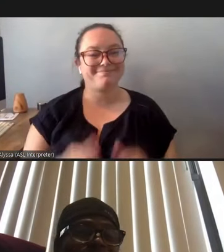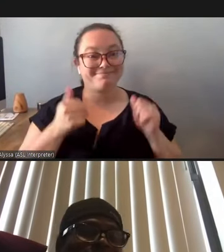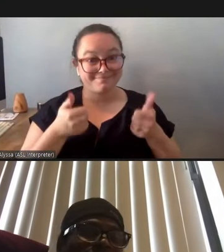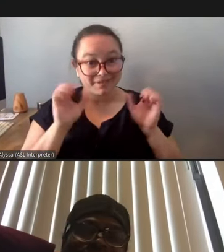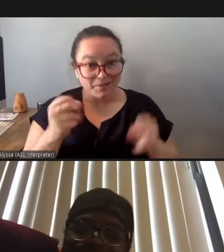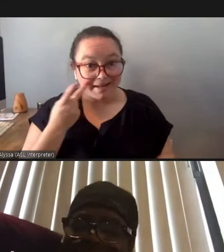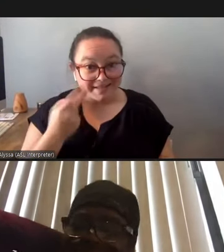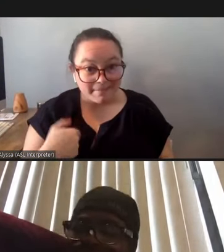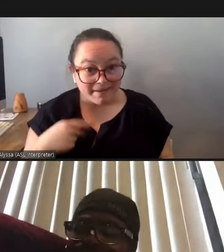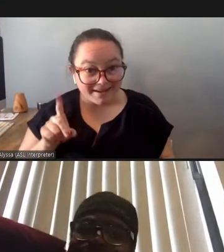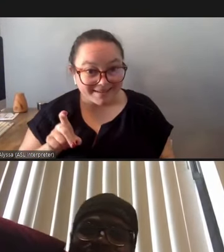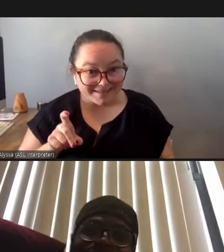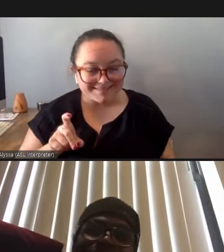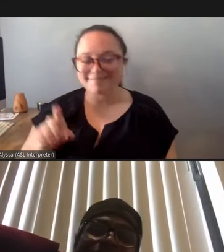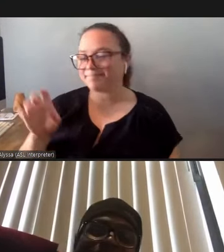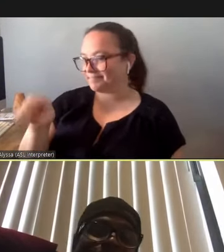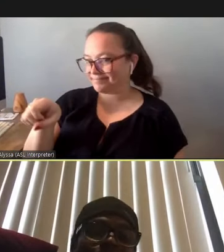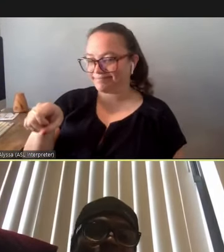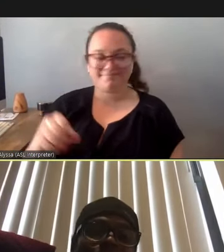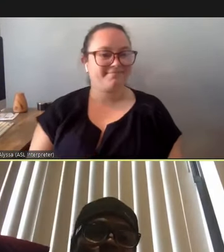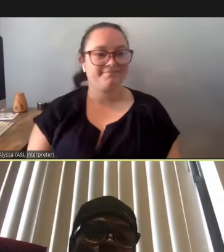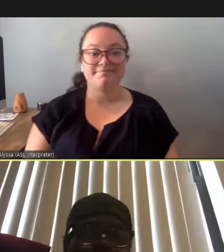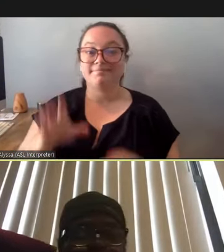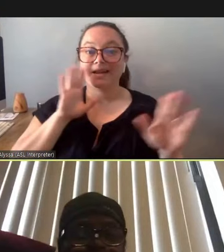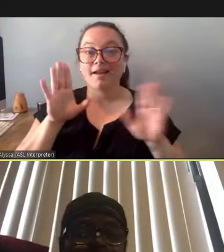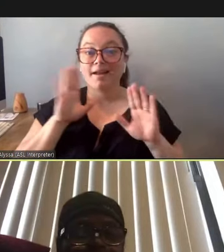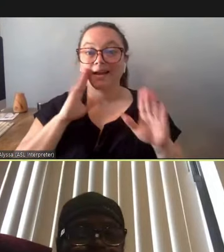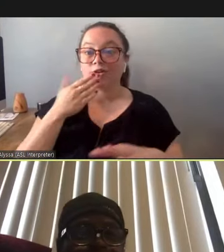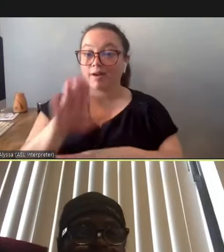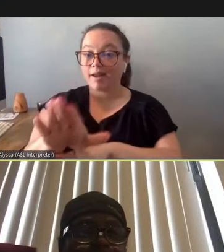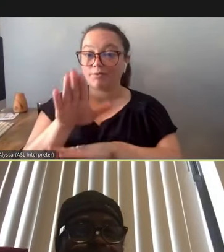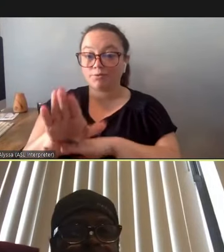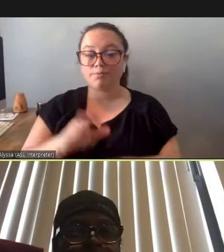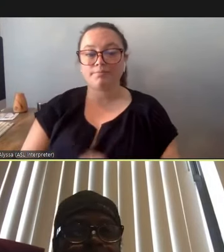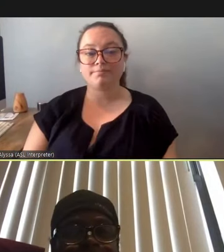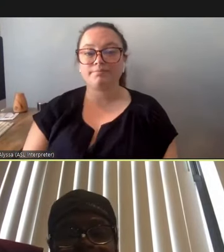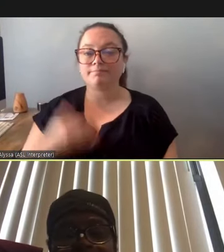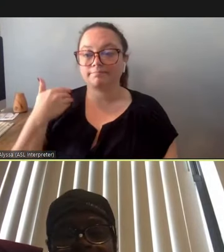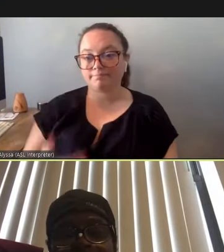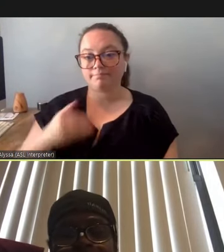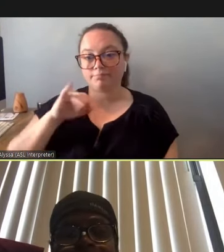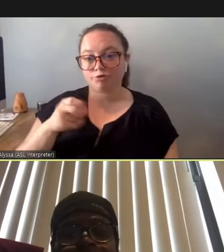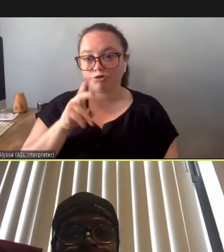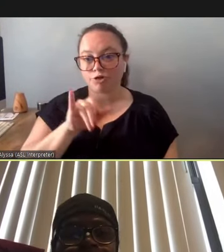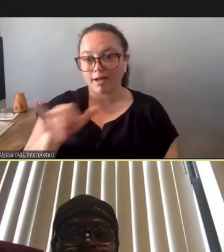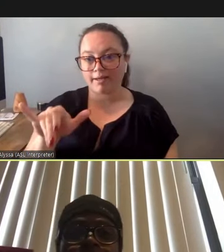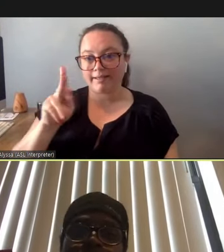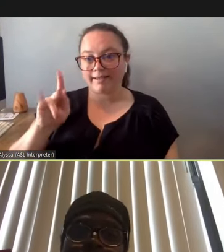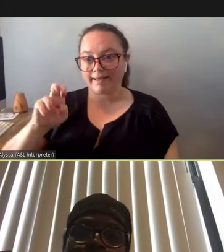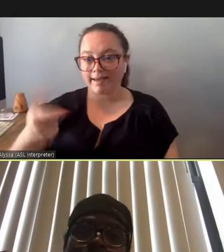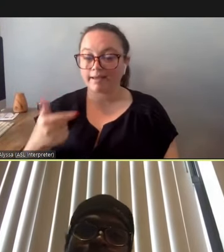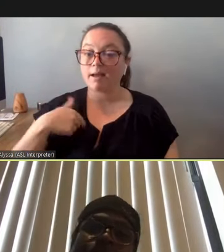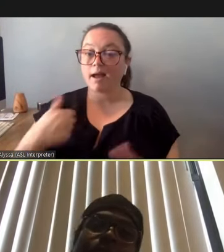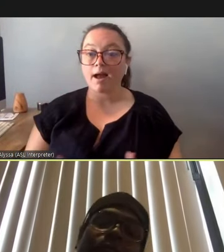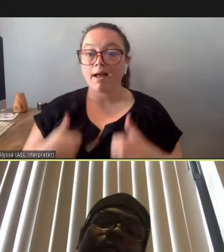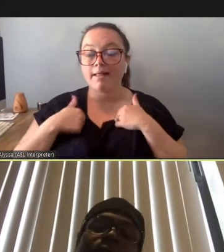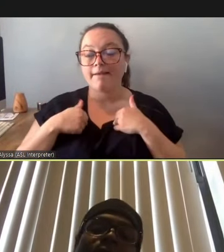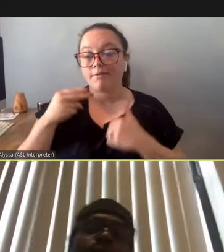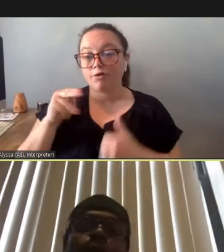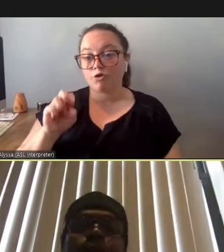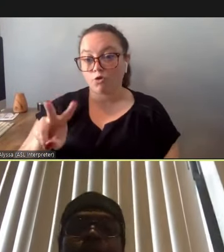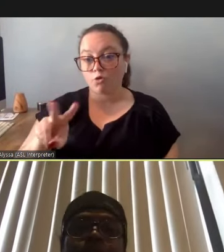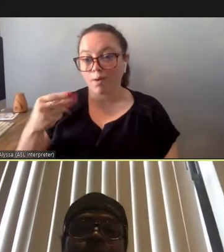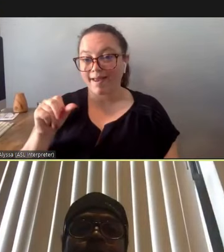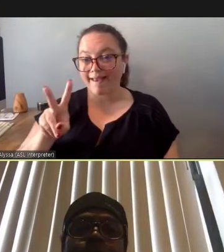me? Yes. Hi, good afternoon. As you said, my name is Johnny King. I live in New Haven, Connecticut, and